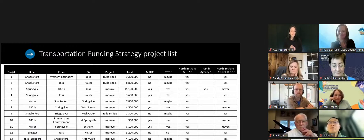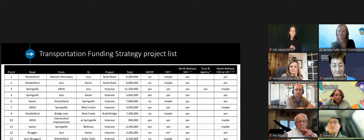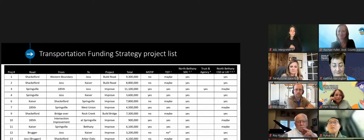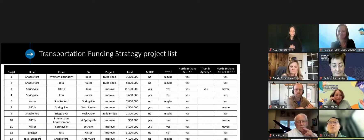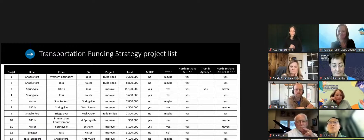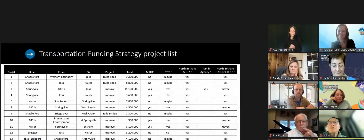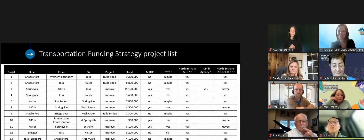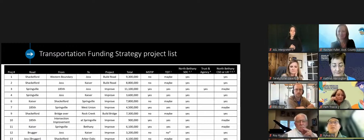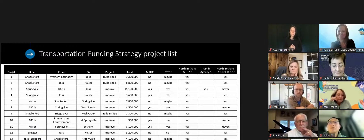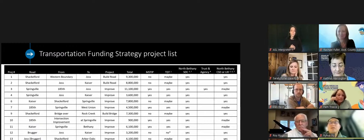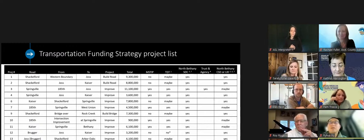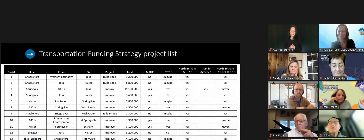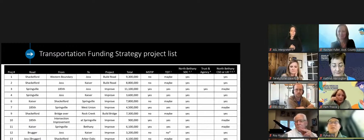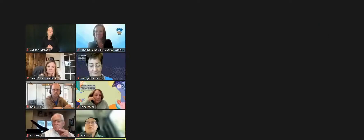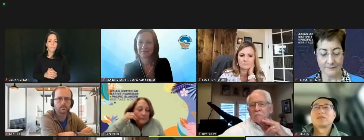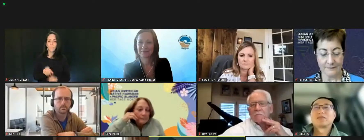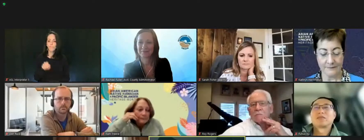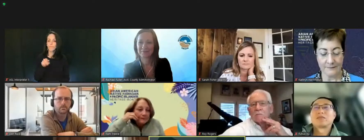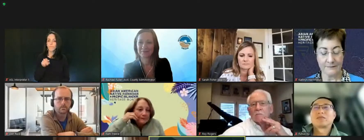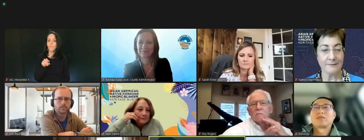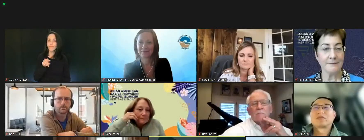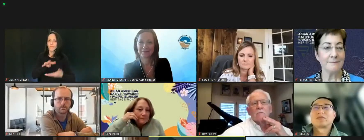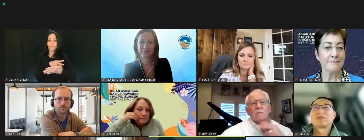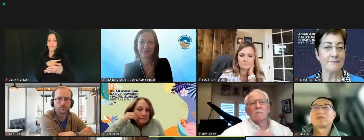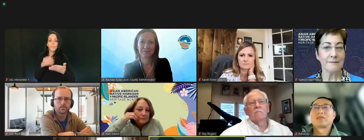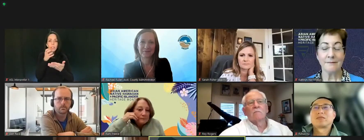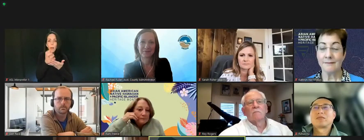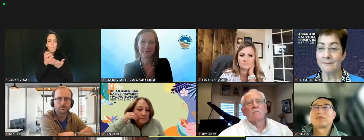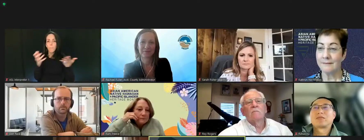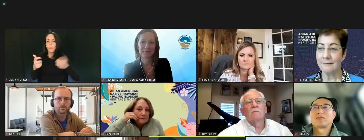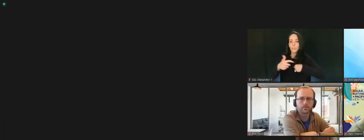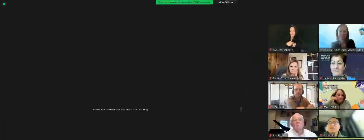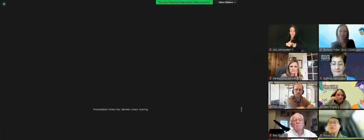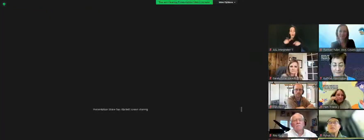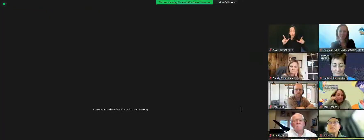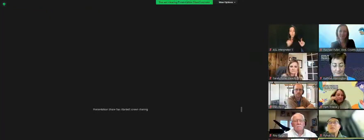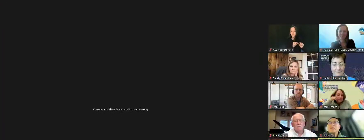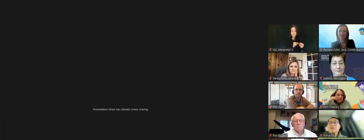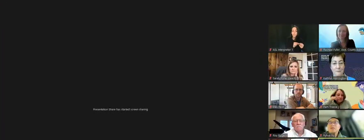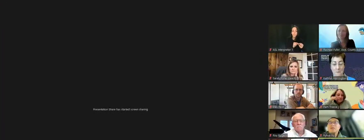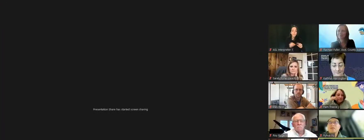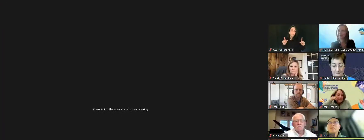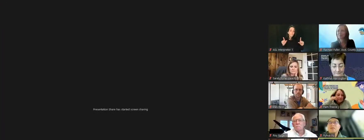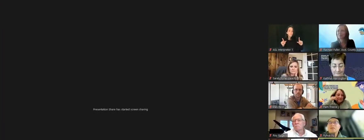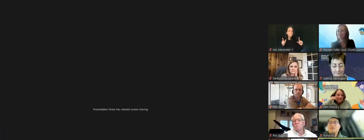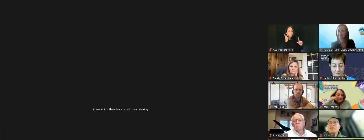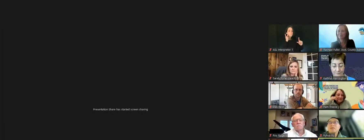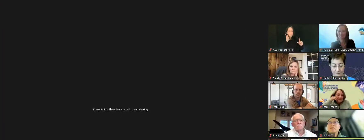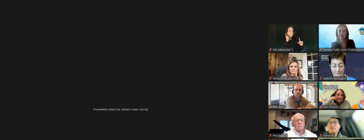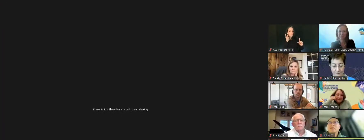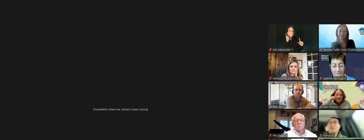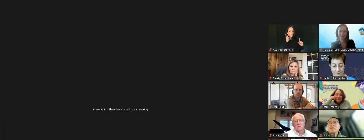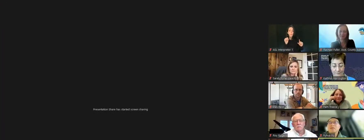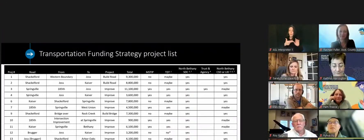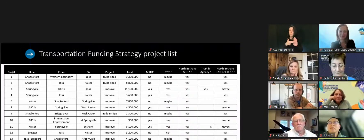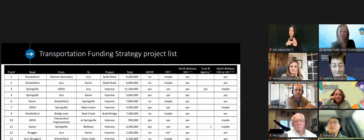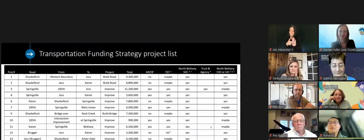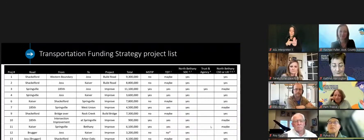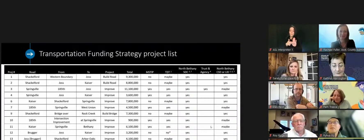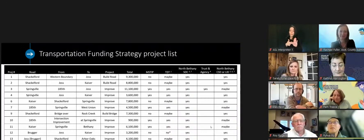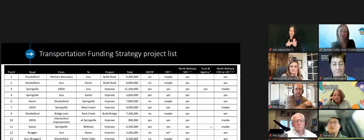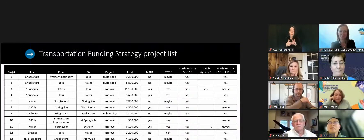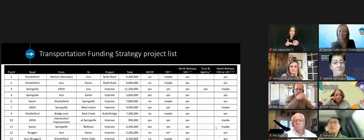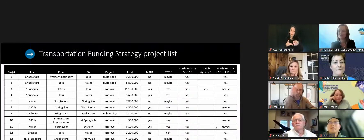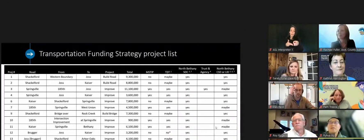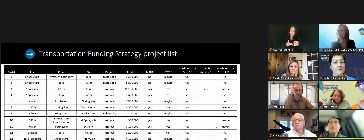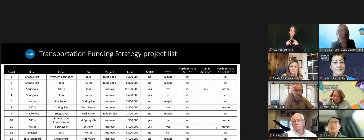So we won't spend much time here, but this, we lost it. But the slide that you have, that we have up on